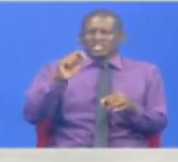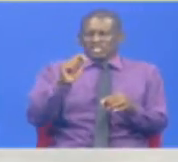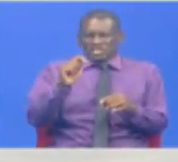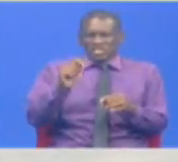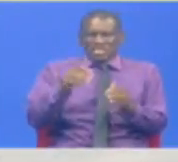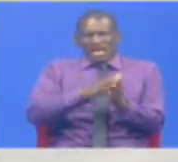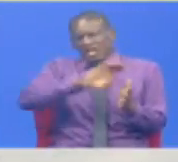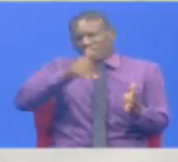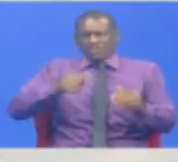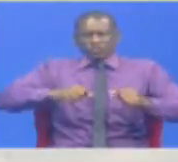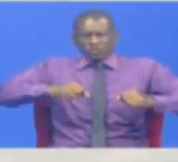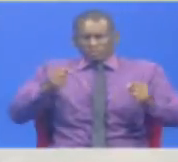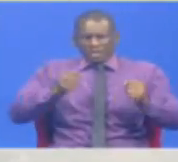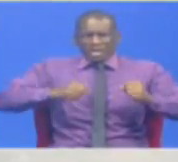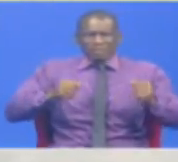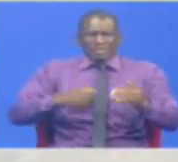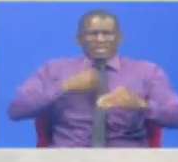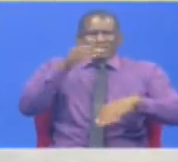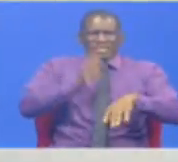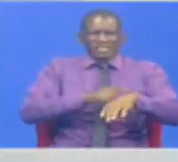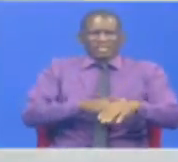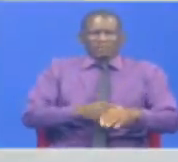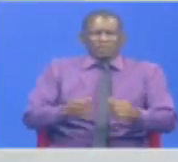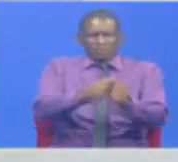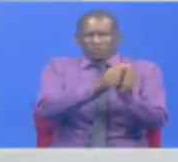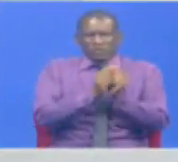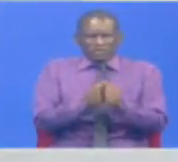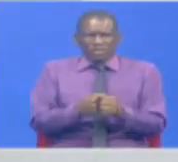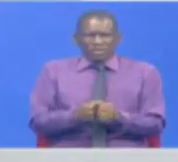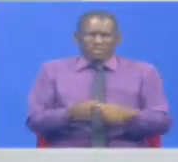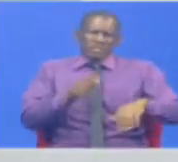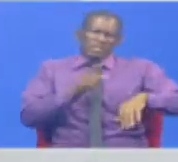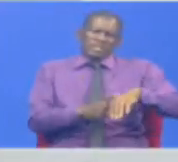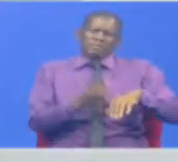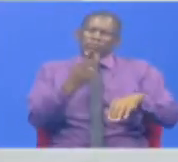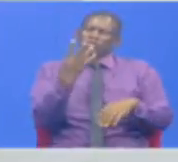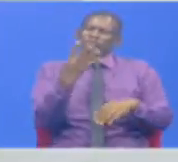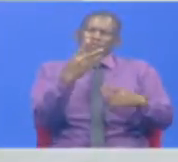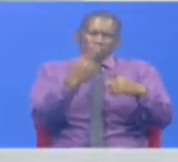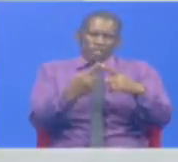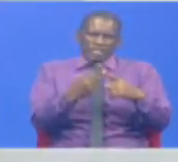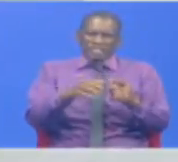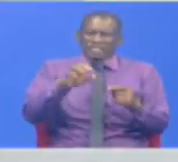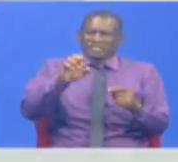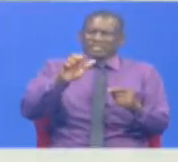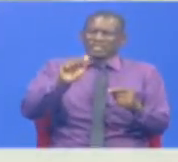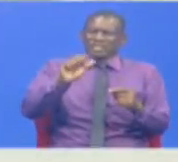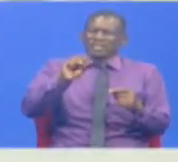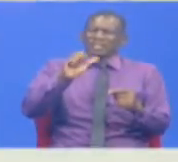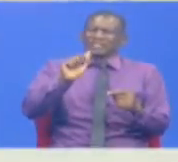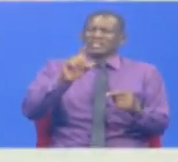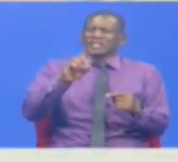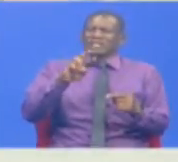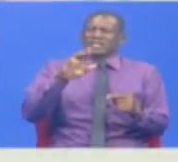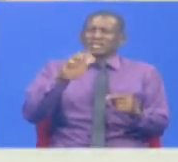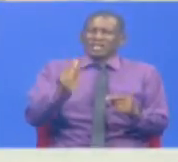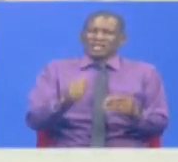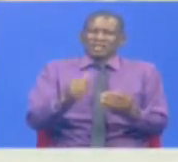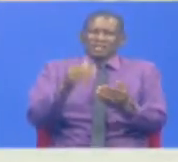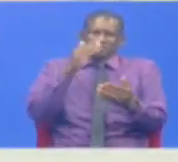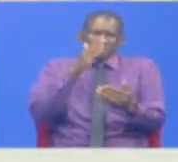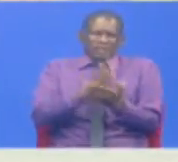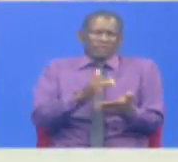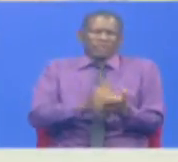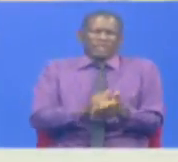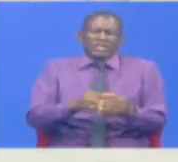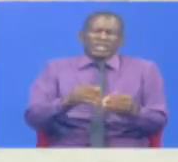Juu next again tuwe pamoja. At 24 years, Sandra believes that pacing for the more experienced athletes